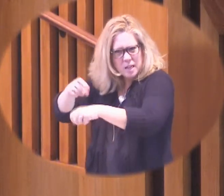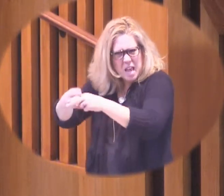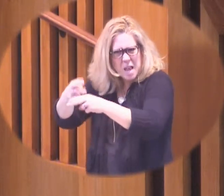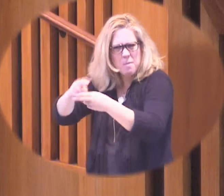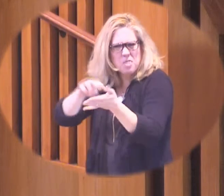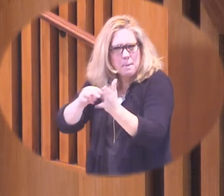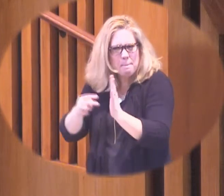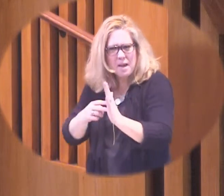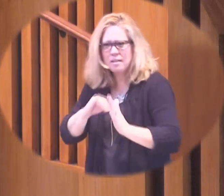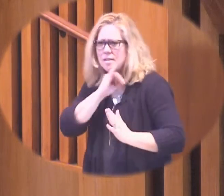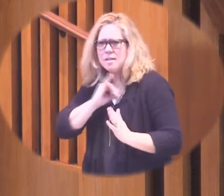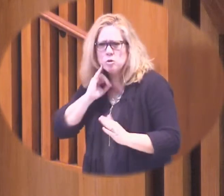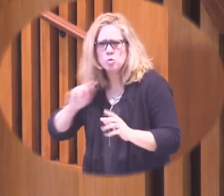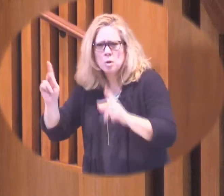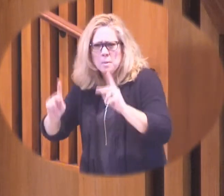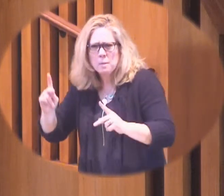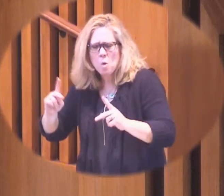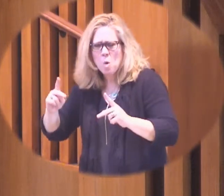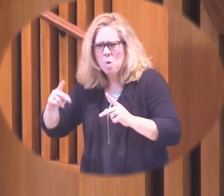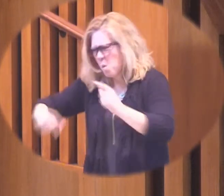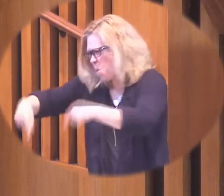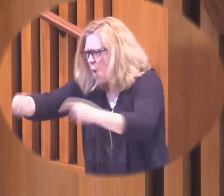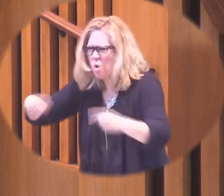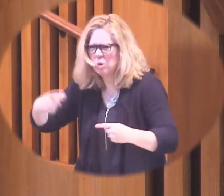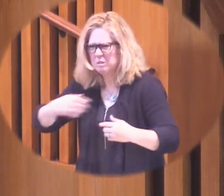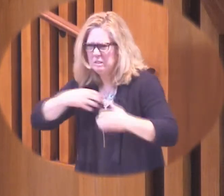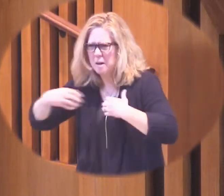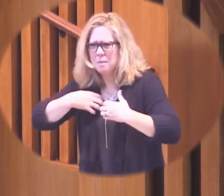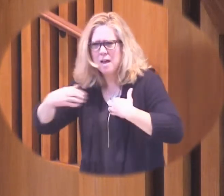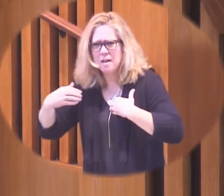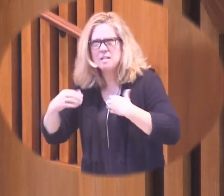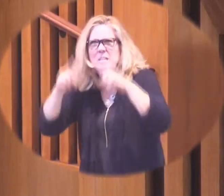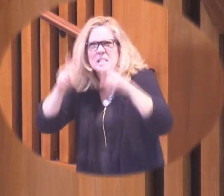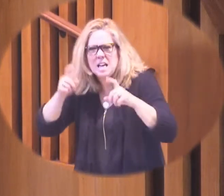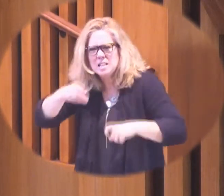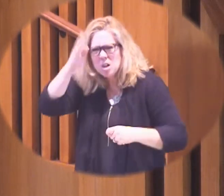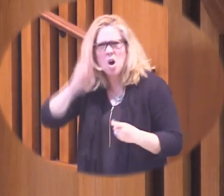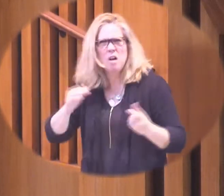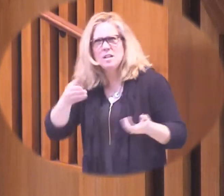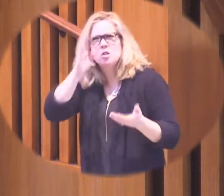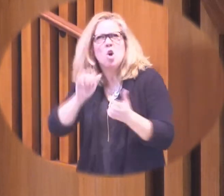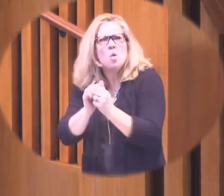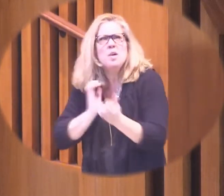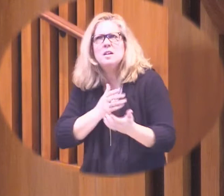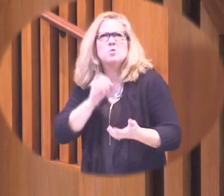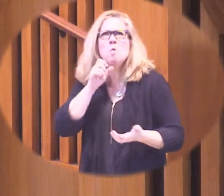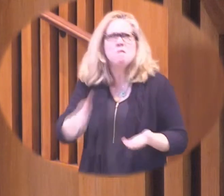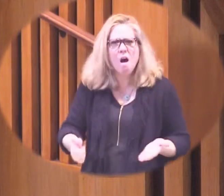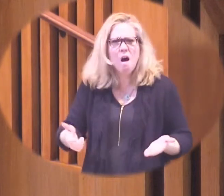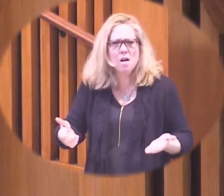Lord, saying, "Is the Lord in our midst or not?" The word of the Lord.